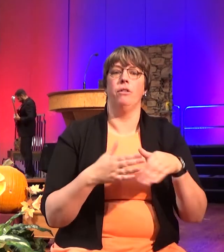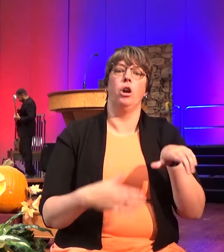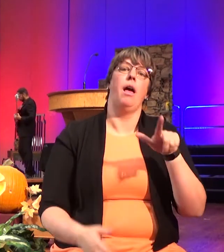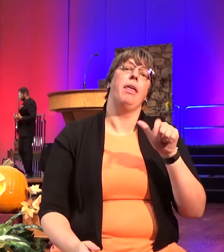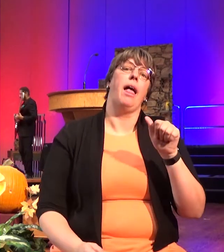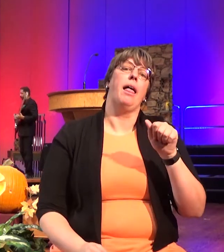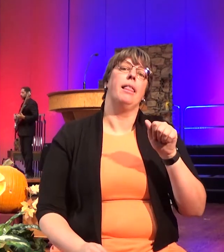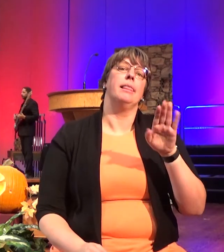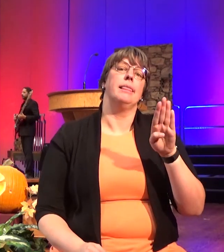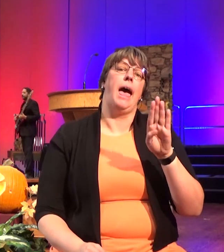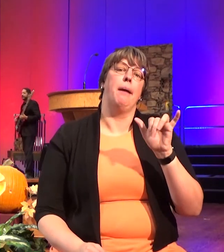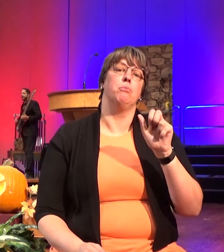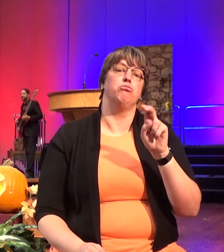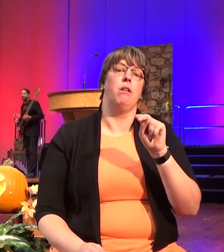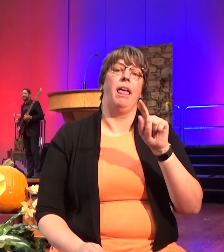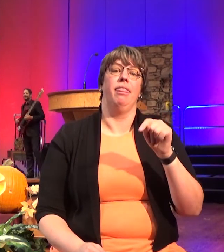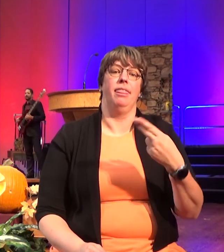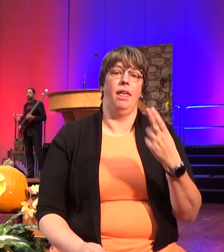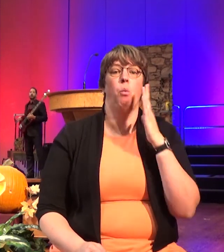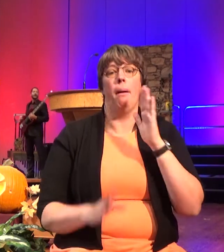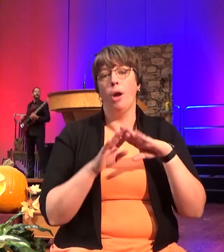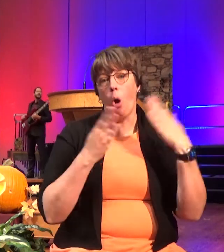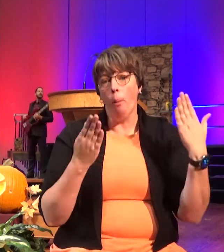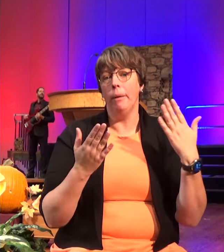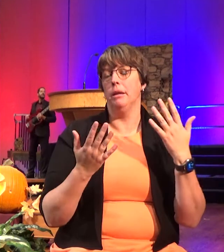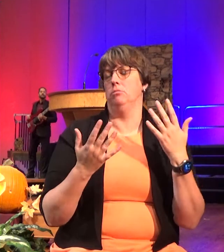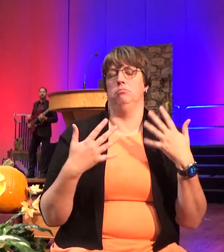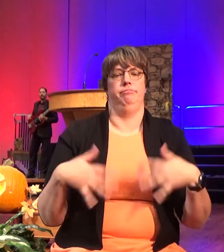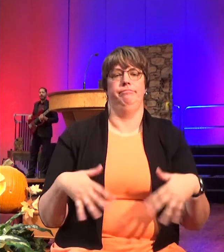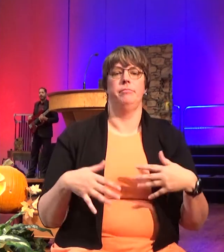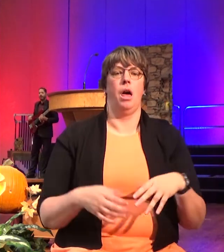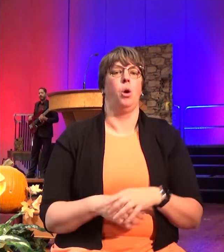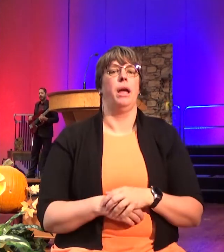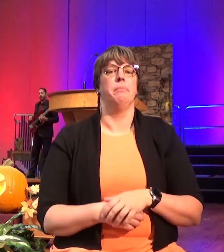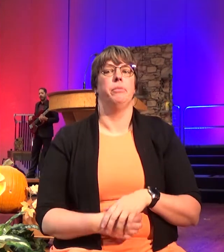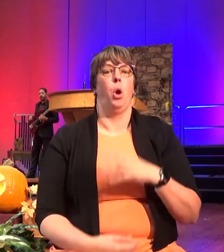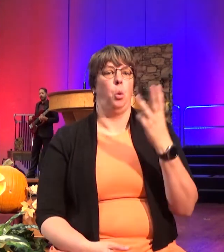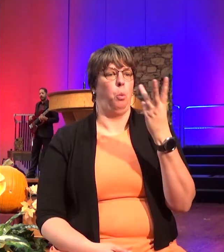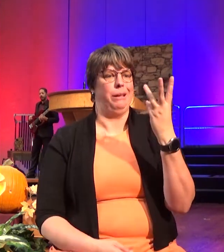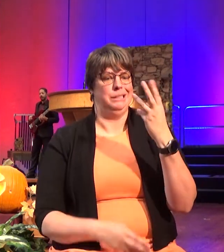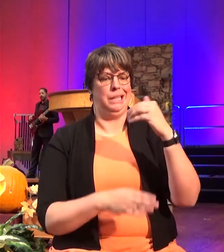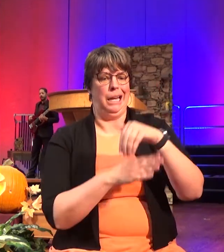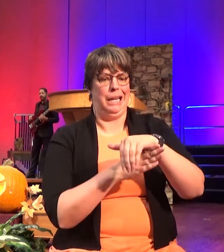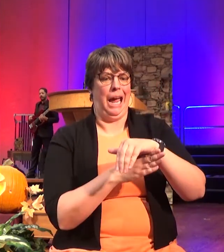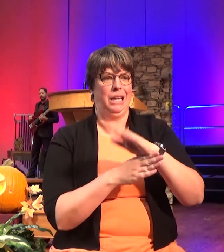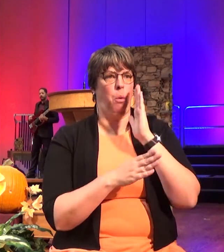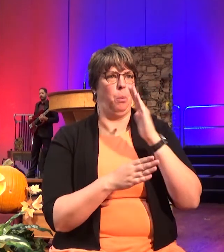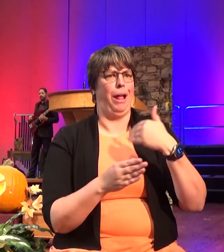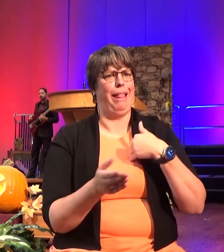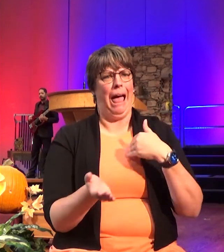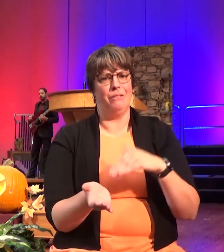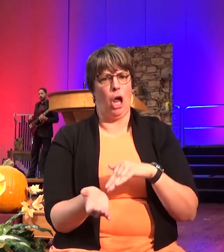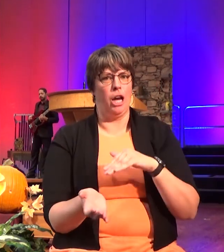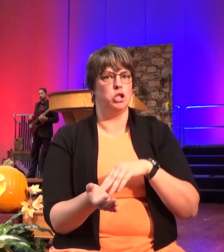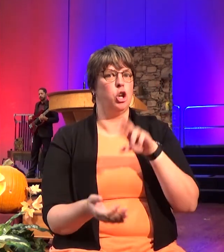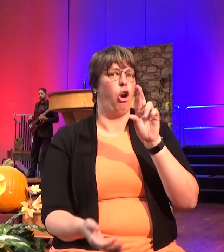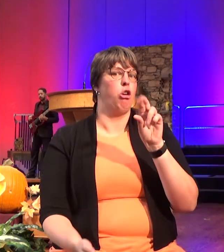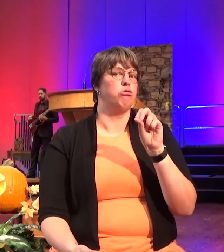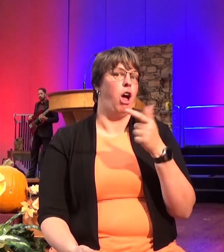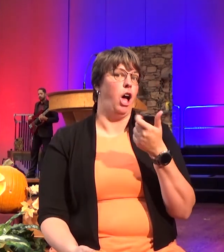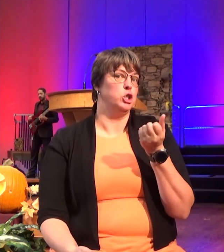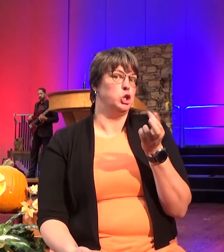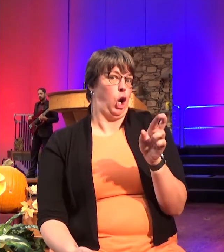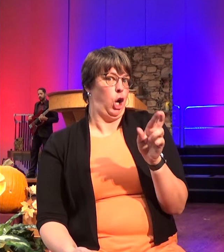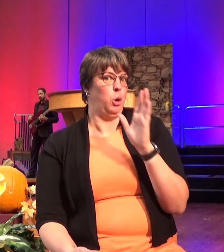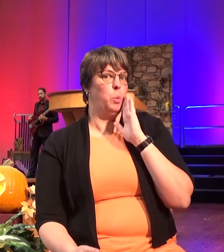really beautiful sacred experience. Wednesday night, we got a guy named Dr. Roger. Yeah, he's going to be doing